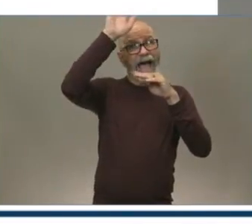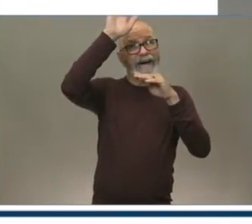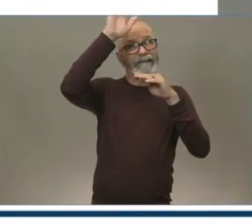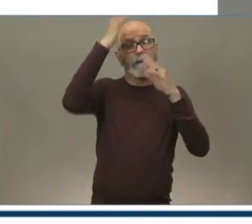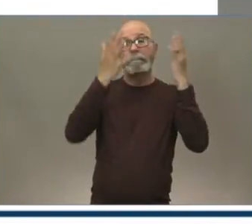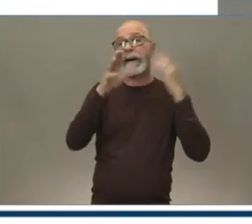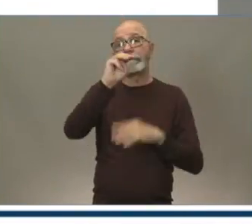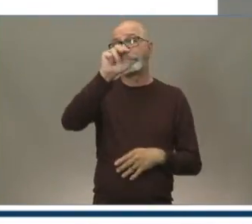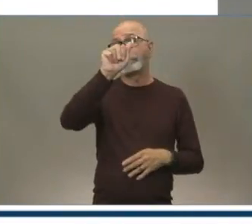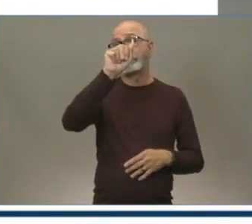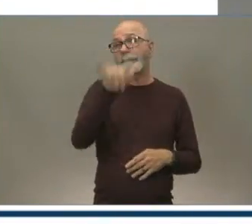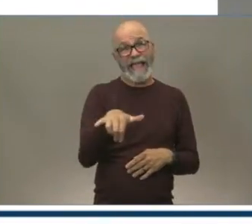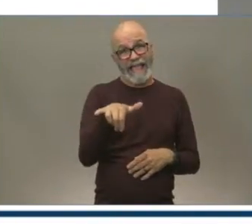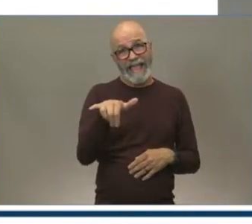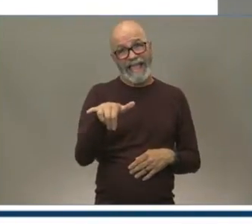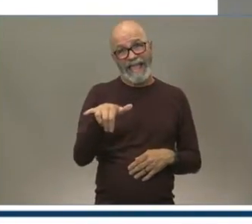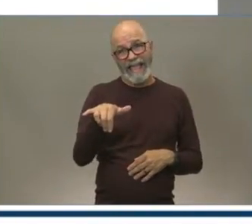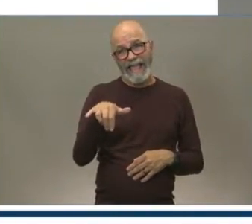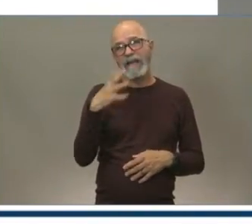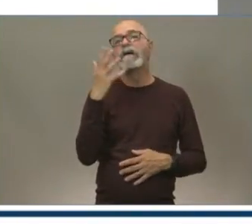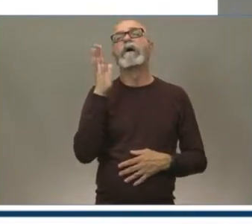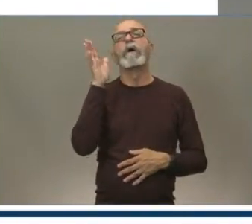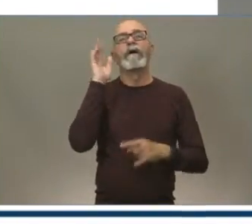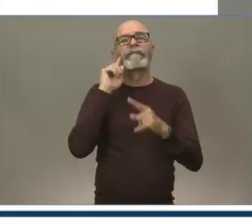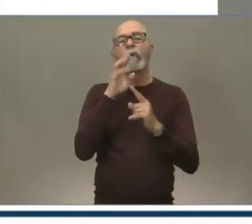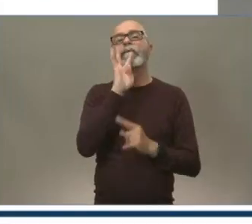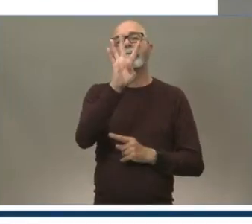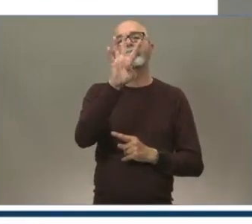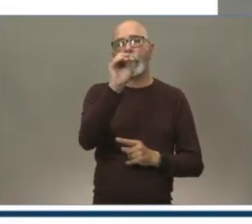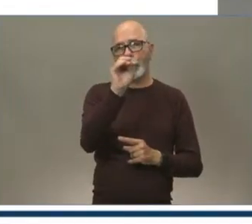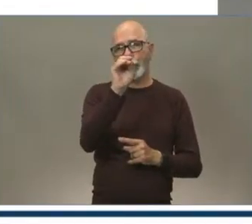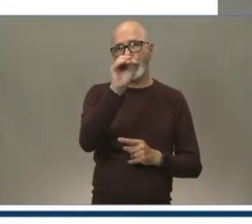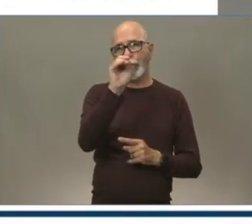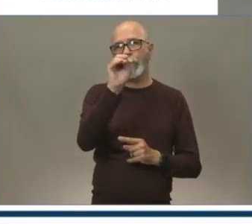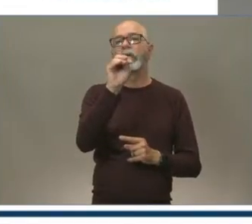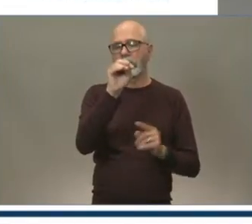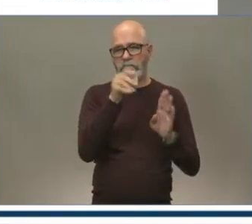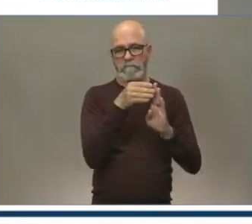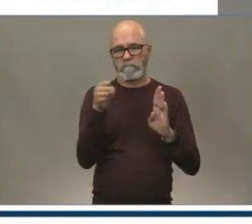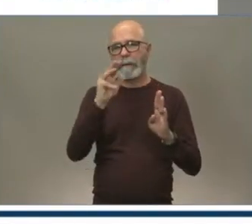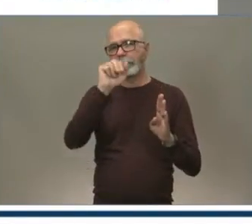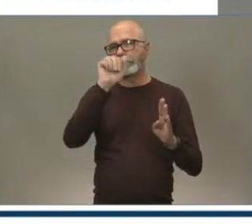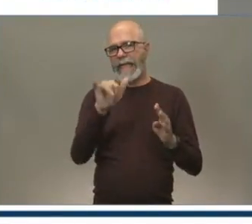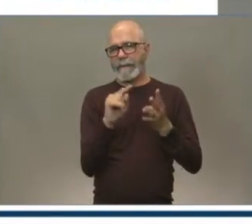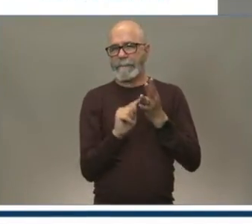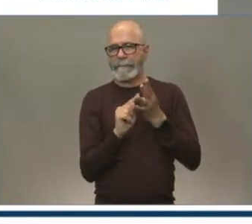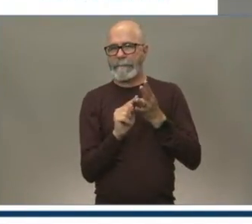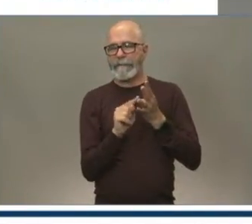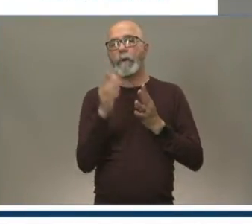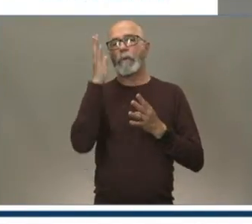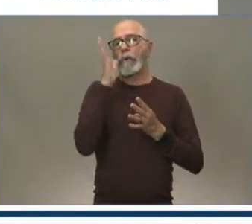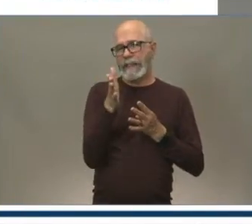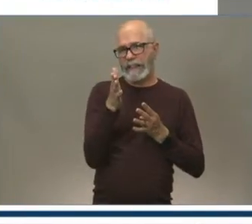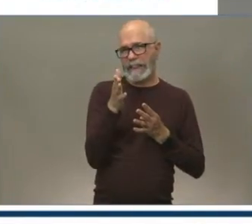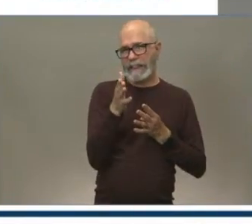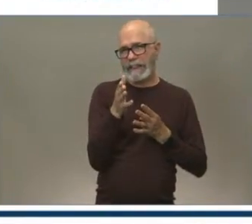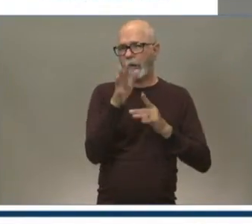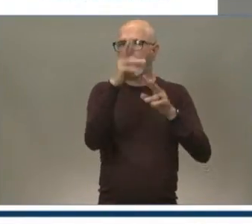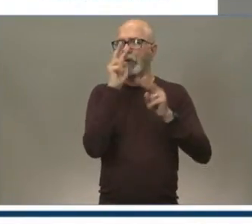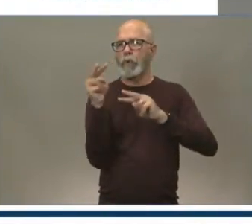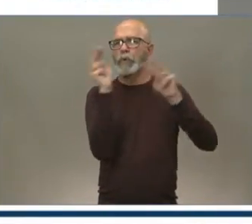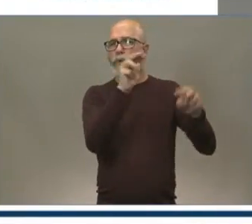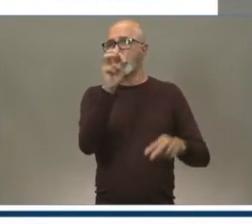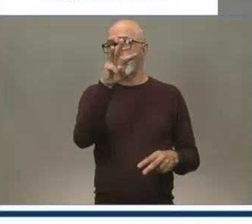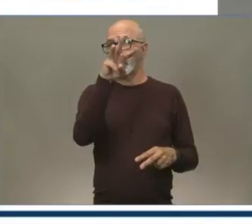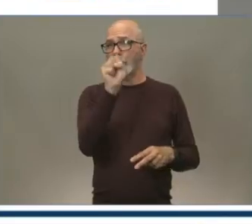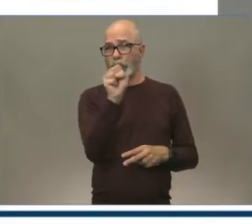into 40-year-olds immunizing. You've seen over the last few days, and there's been media reports about the success of our